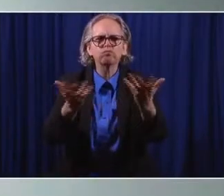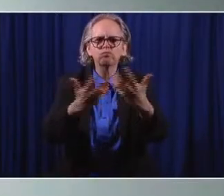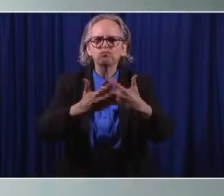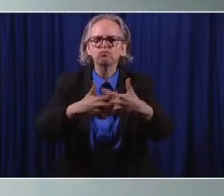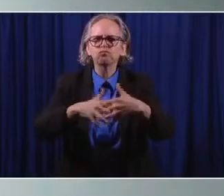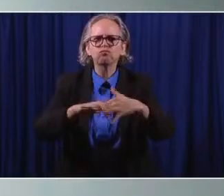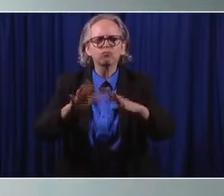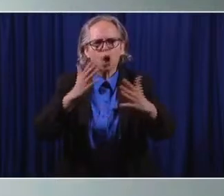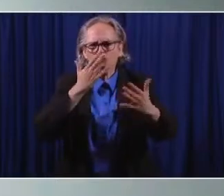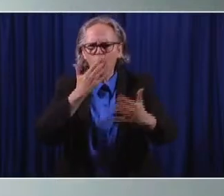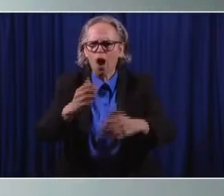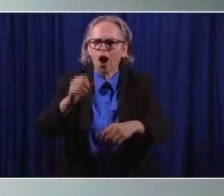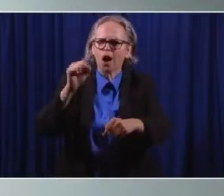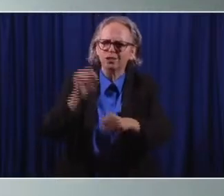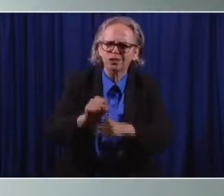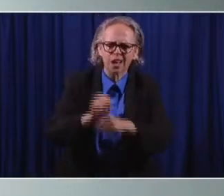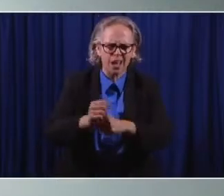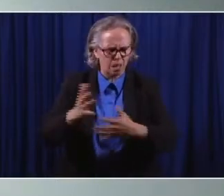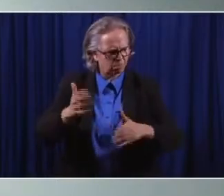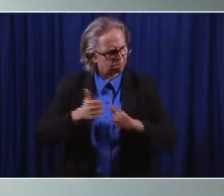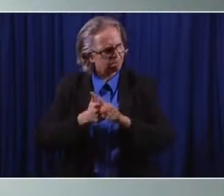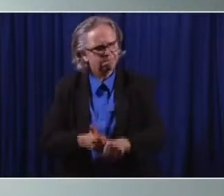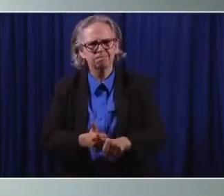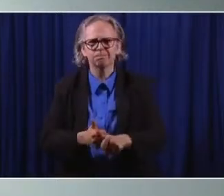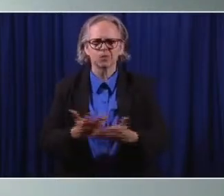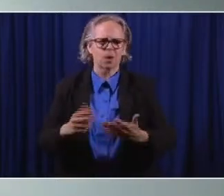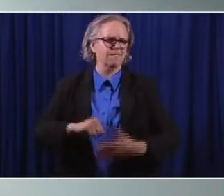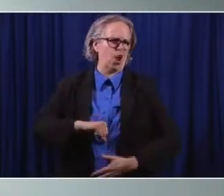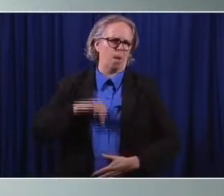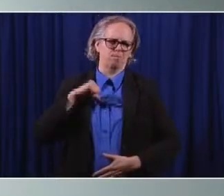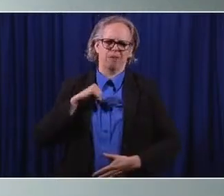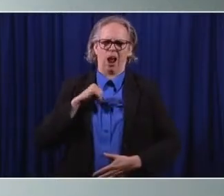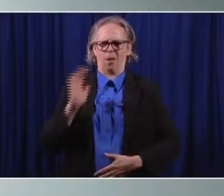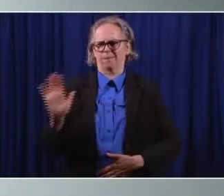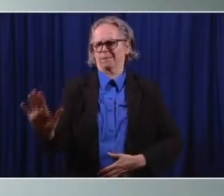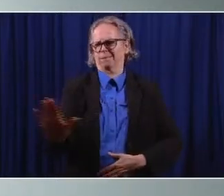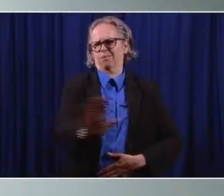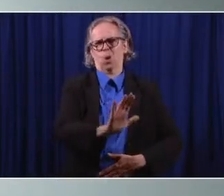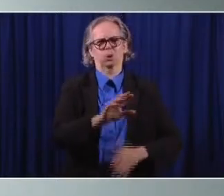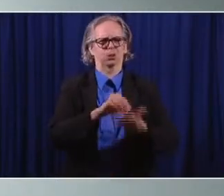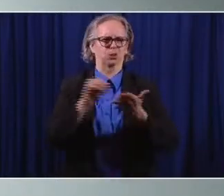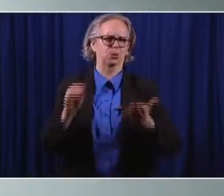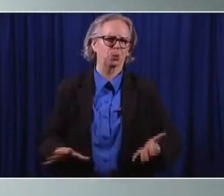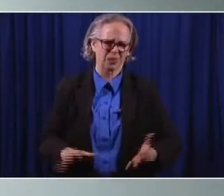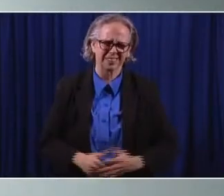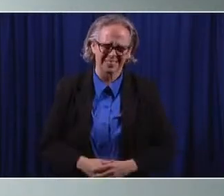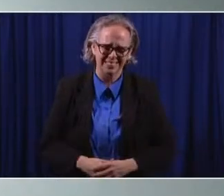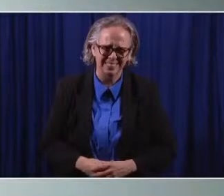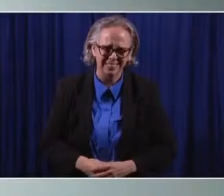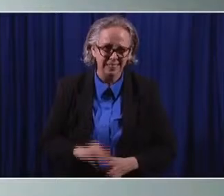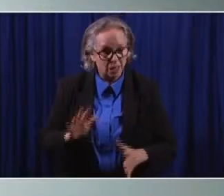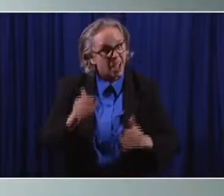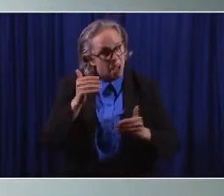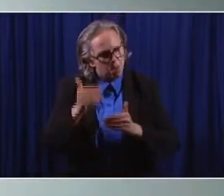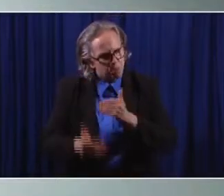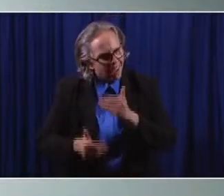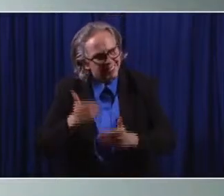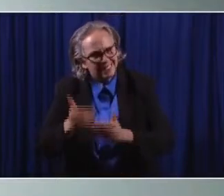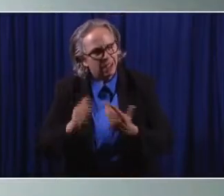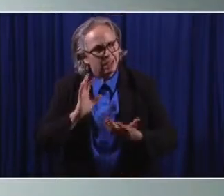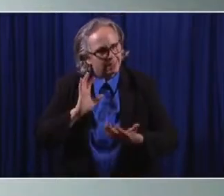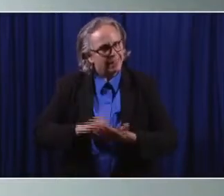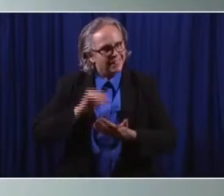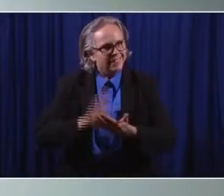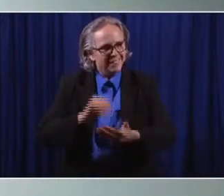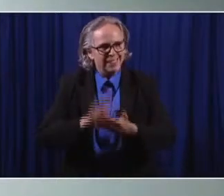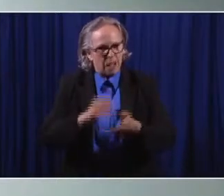for us to stay open, and we're very proud about that. The process was amazing. We did a lot of planning and preparation in the